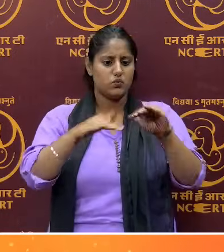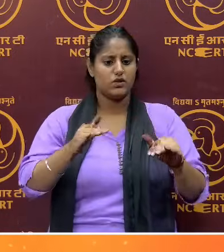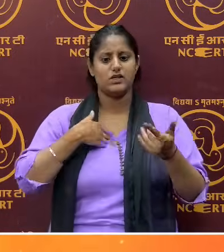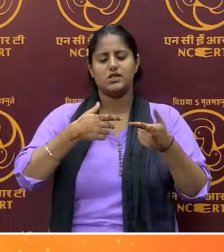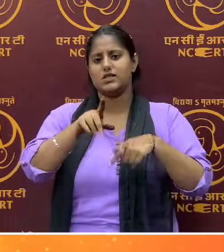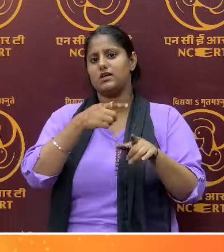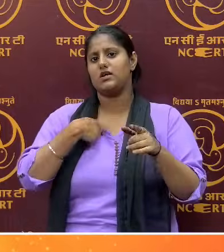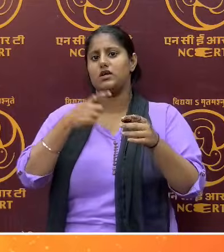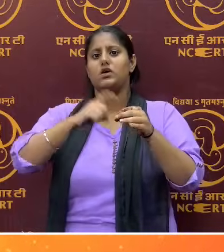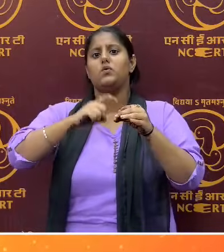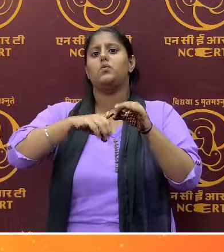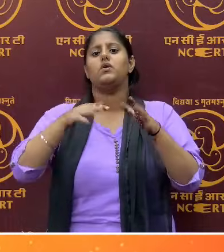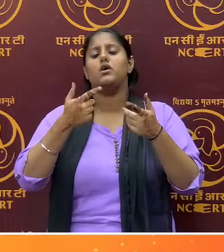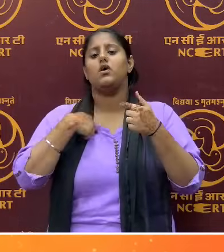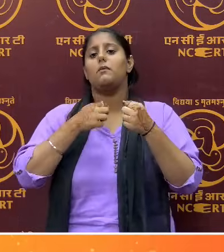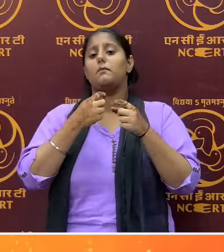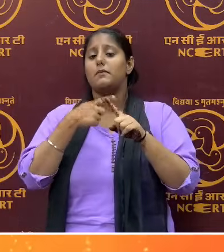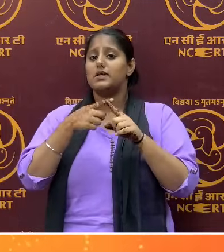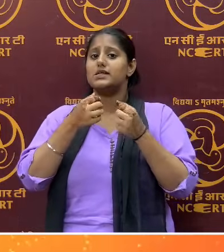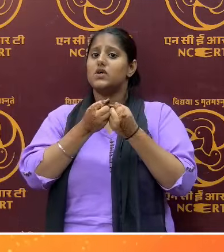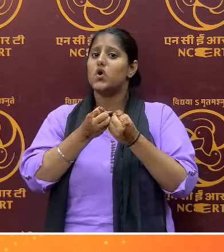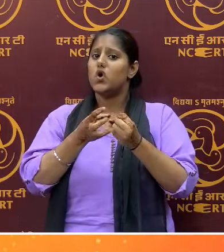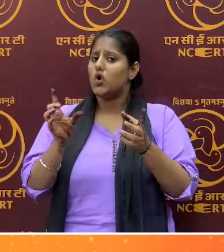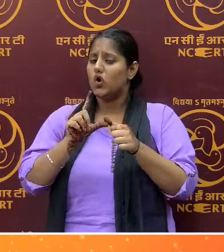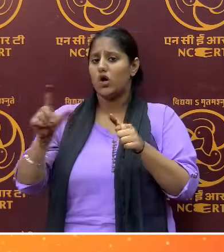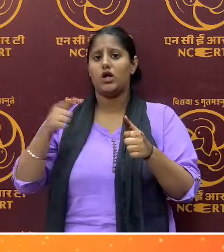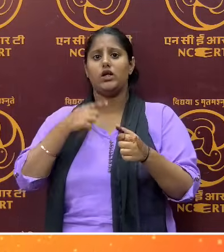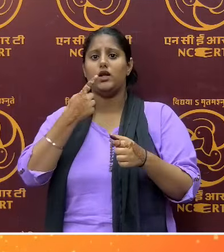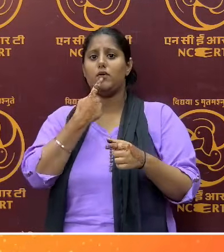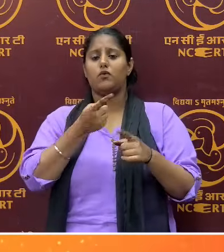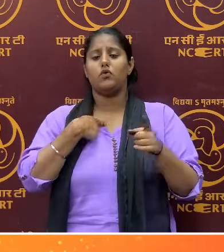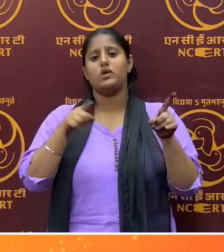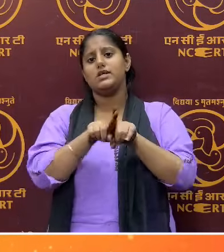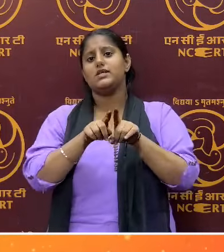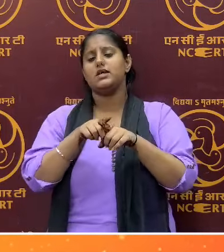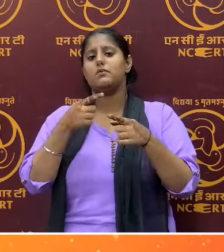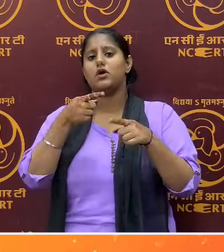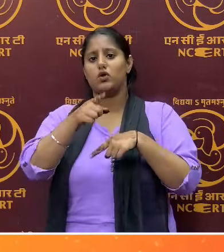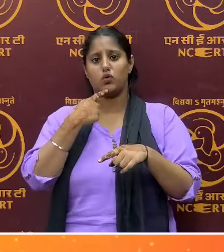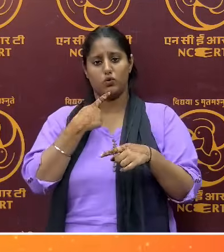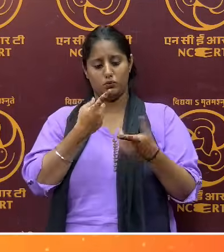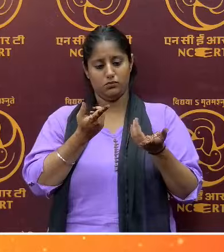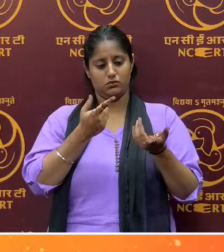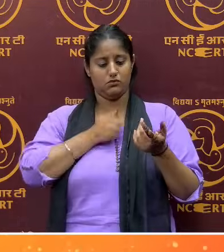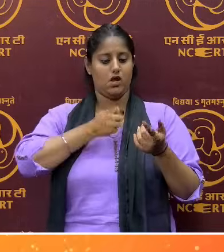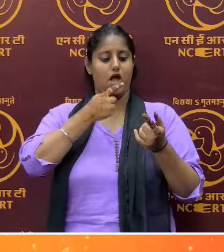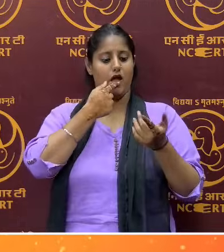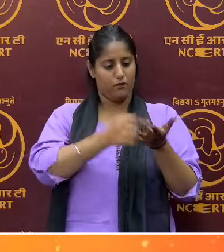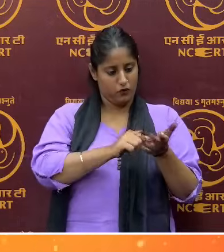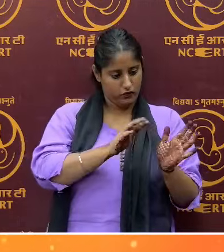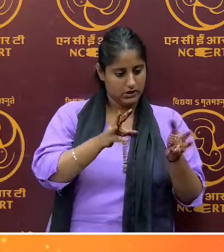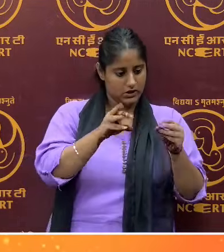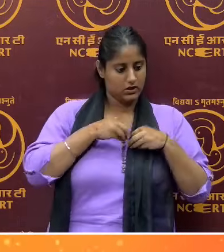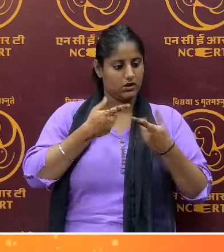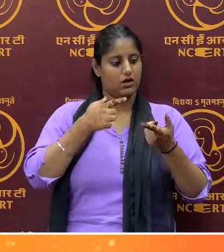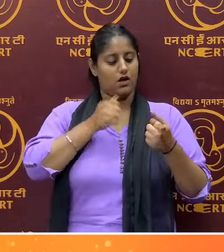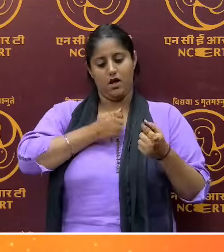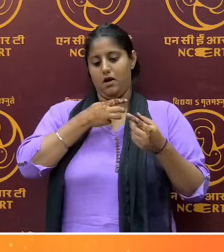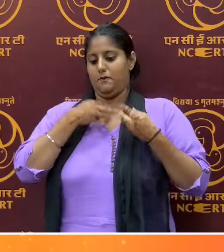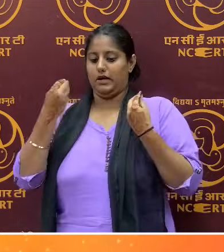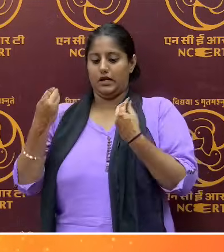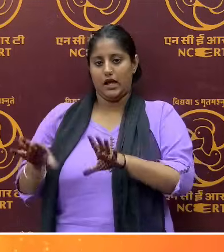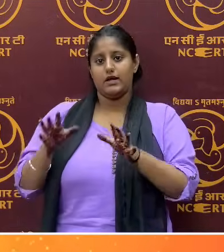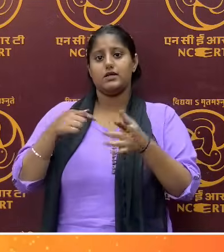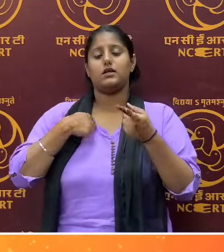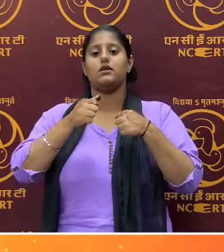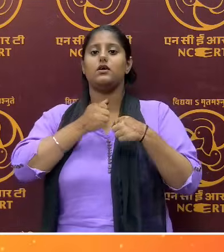need, and almost every command with you. You are going to verify, you are going to approve, you are going to reject. So the